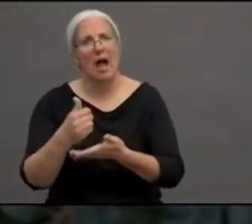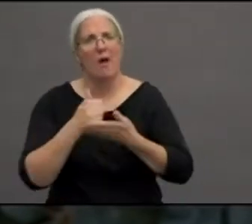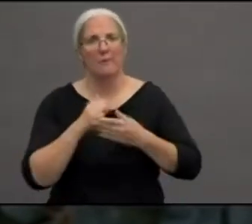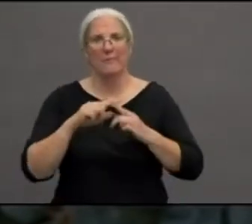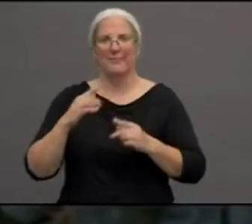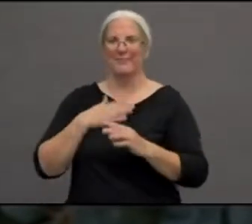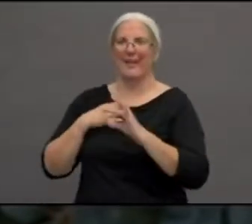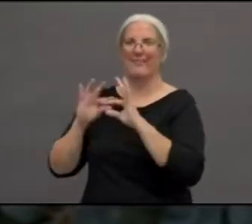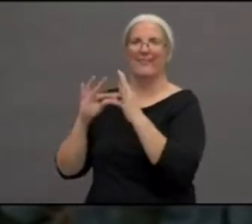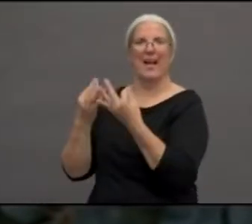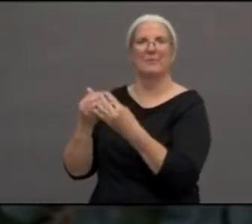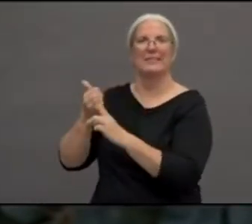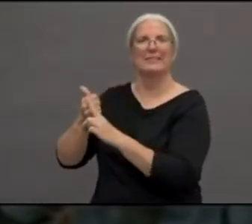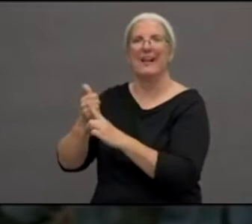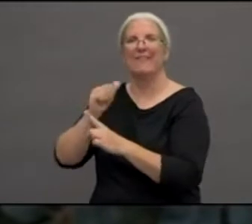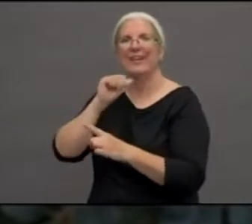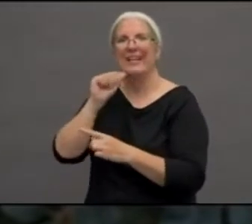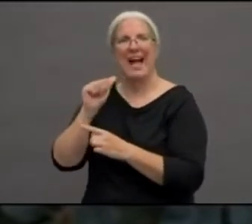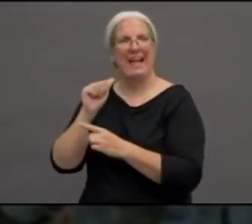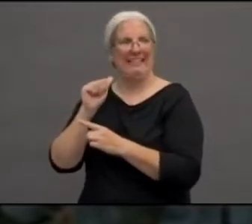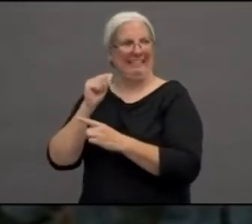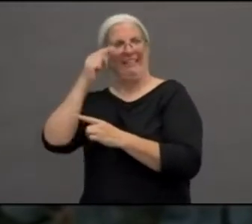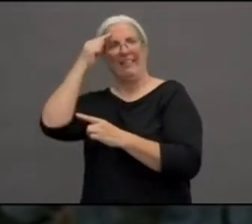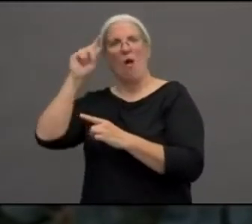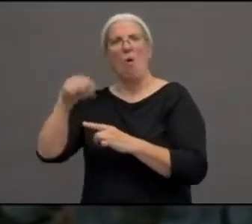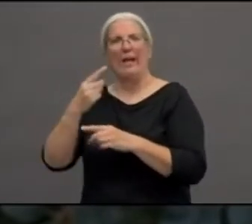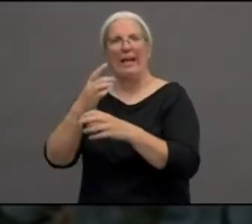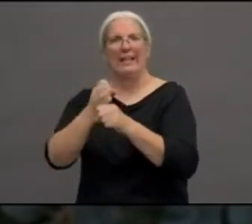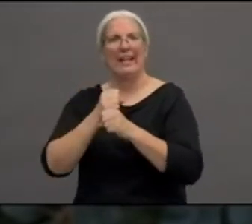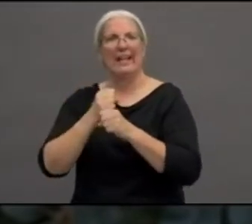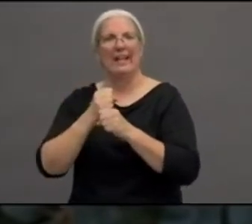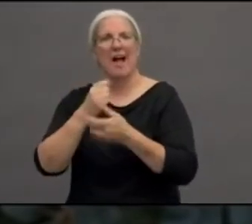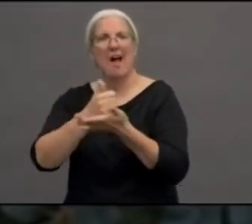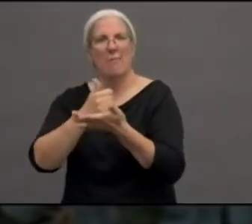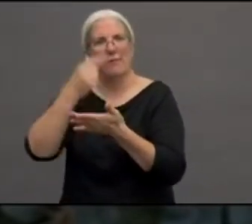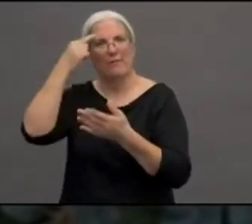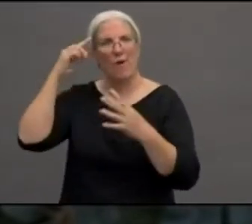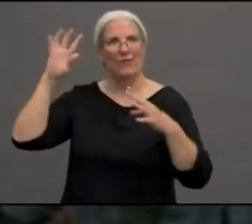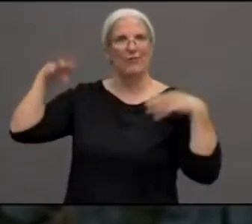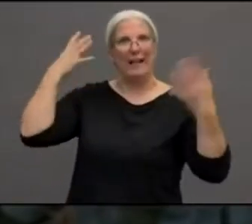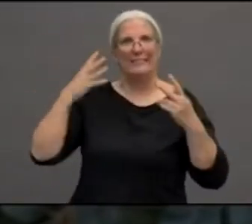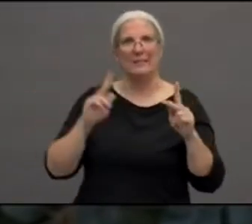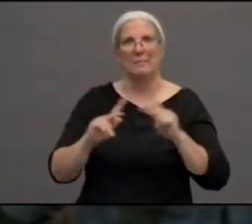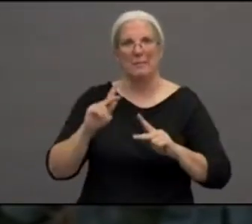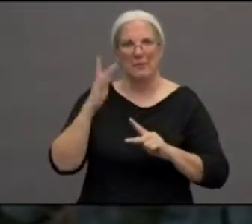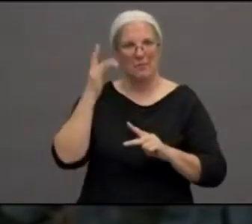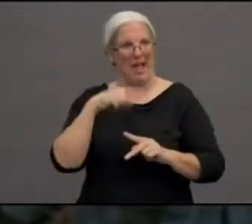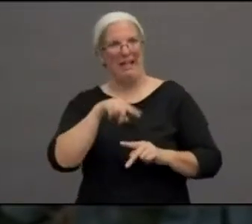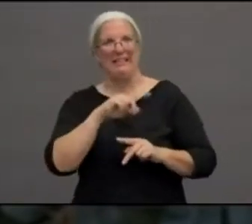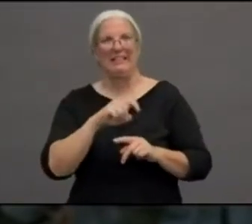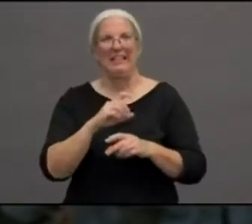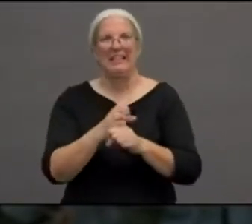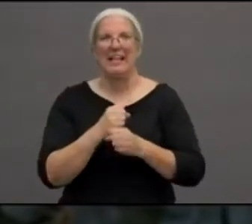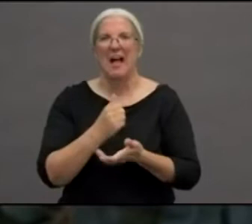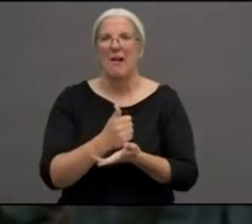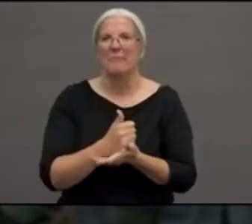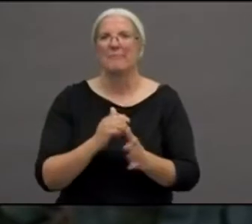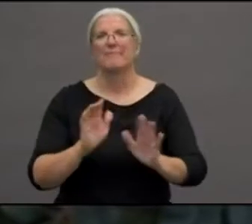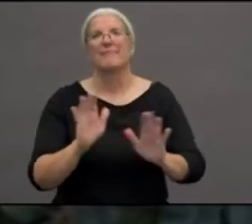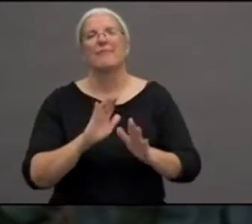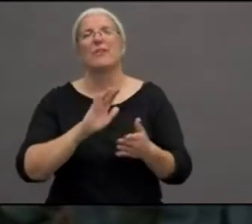is for crazy people. So why seek therapy? Well, we all want something different. We want